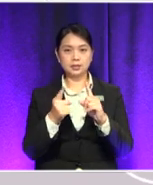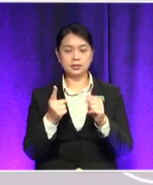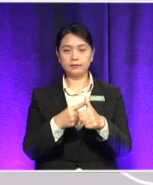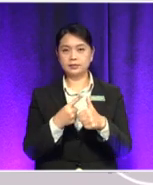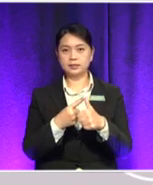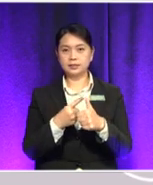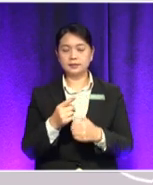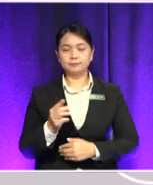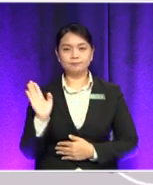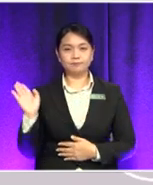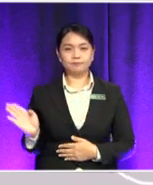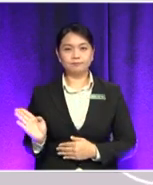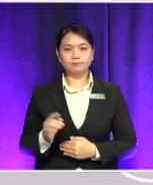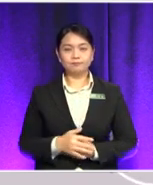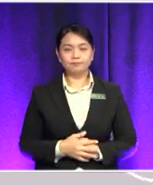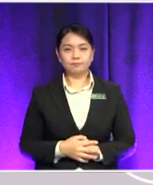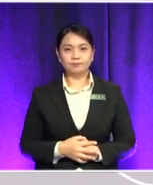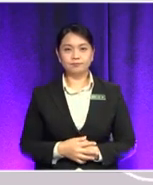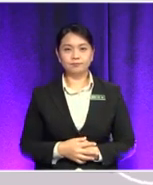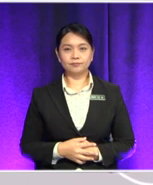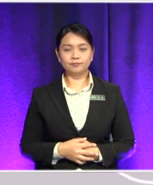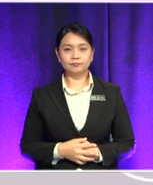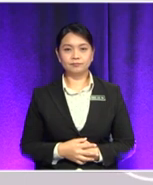May I, teacher? Yes, please.